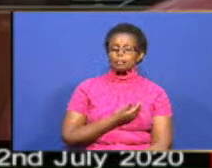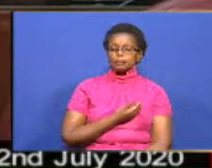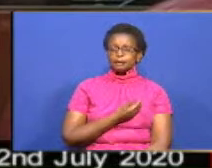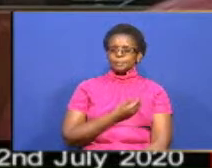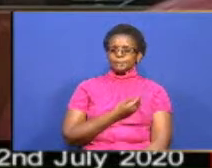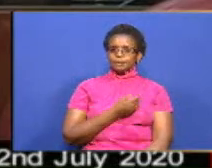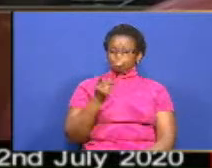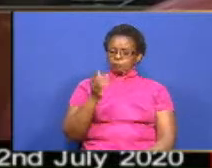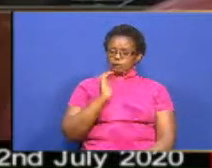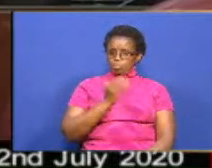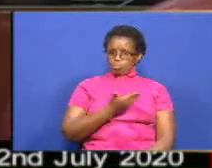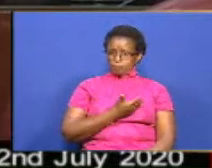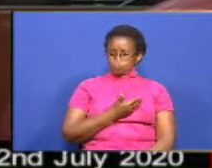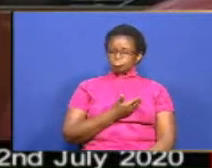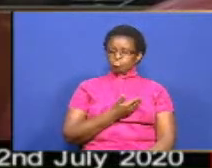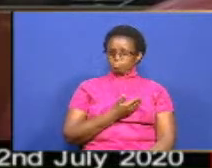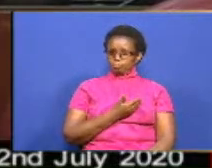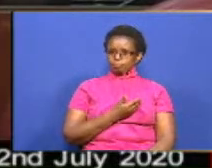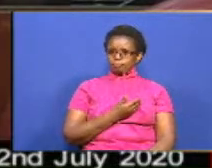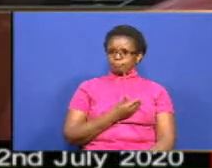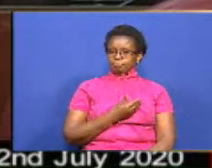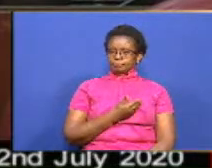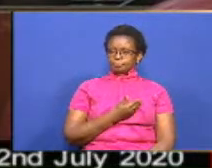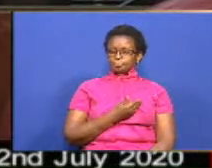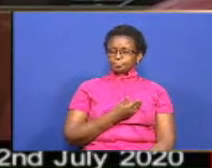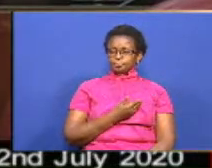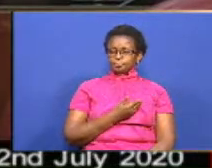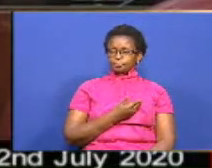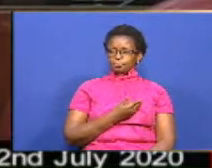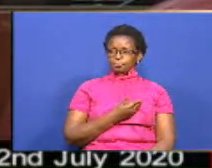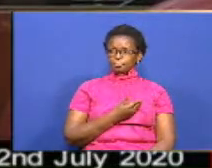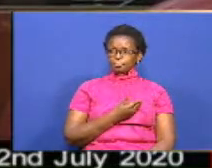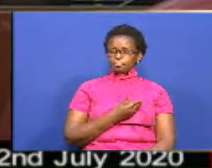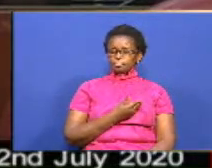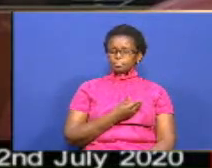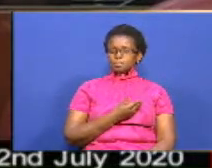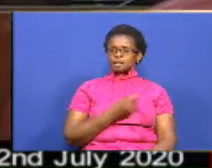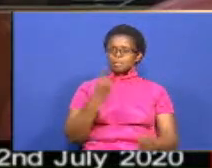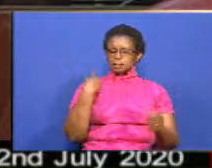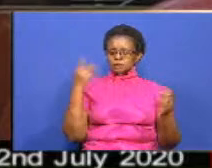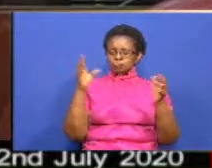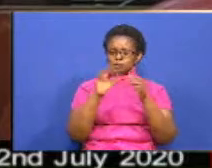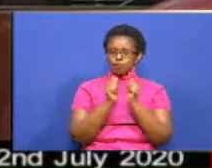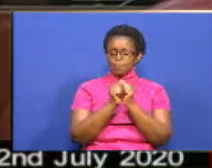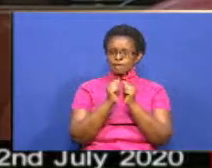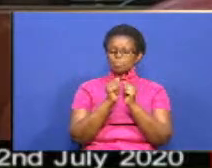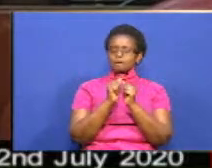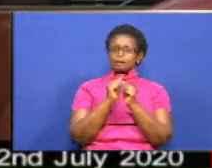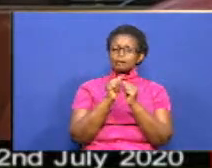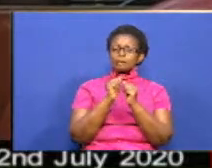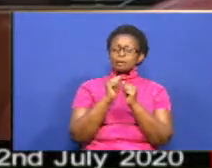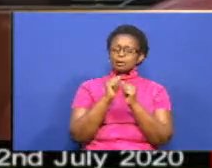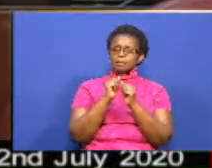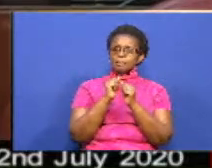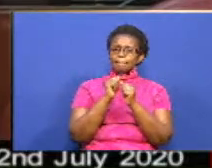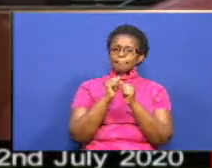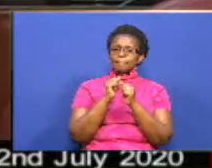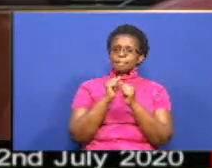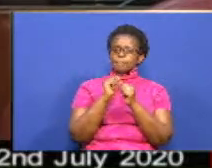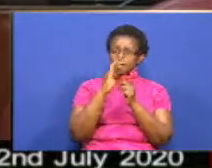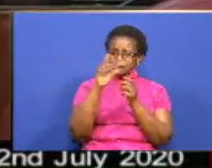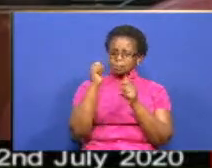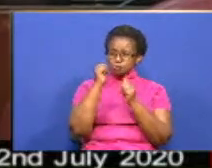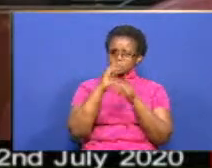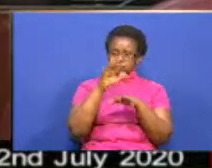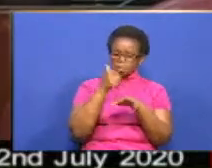this committee will be the successor to the Appeals Board that was established under the Refugees Act of